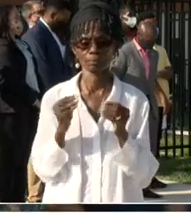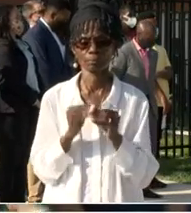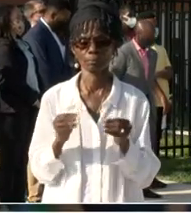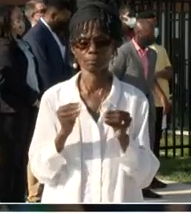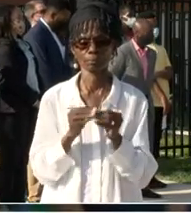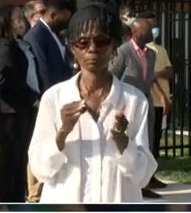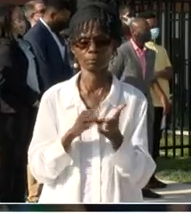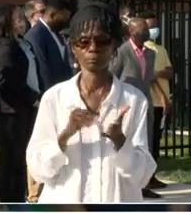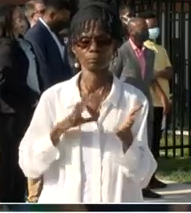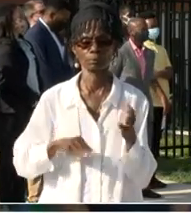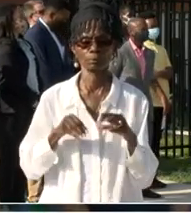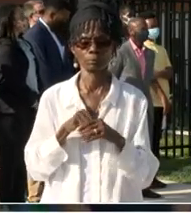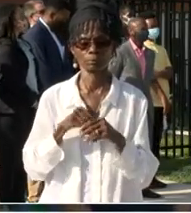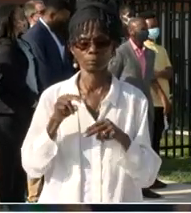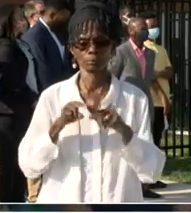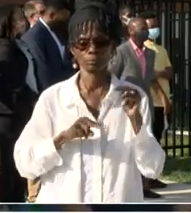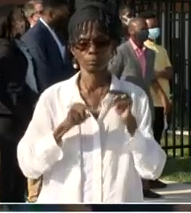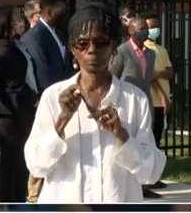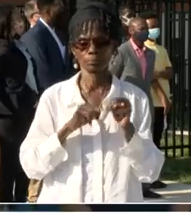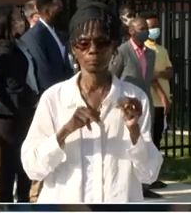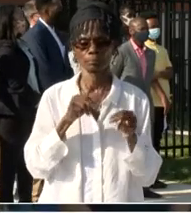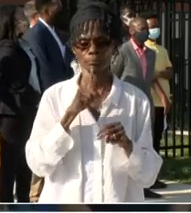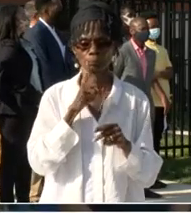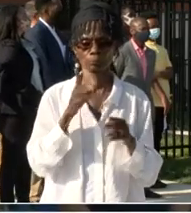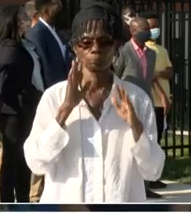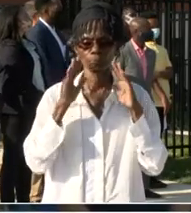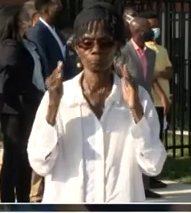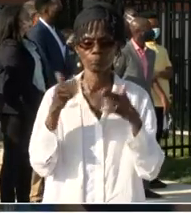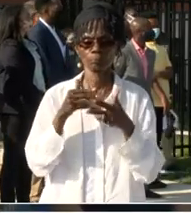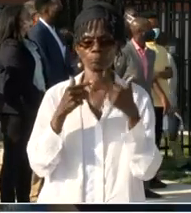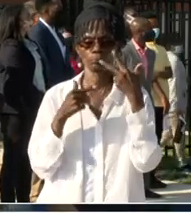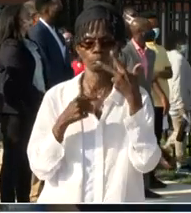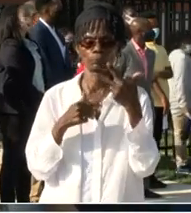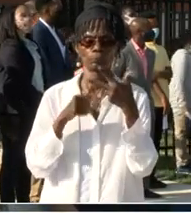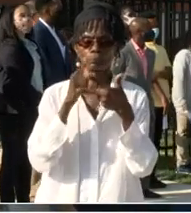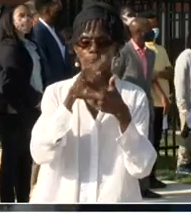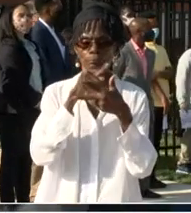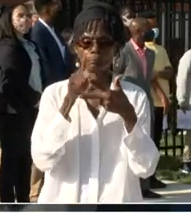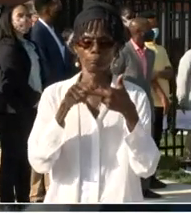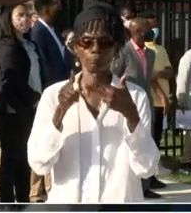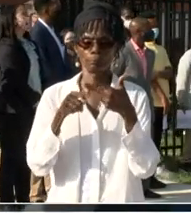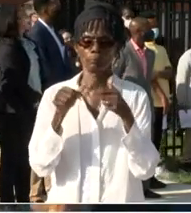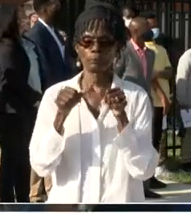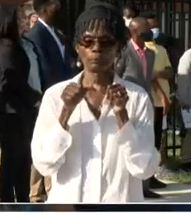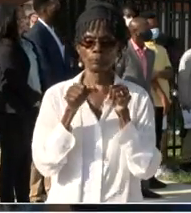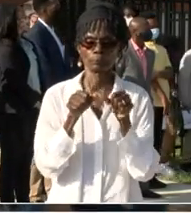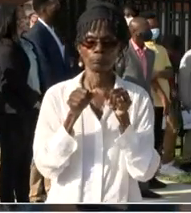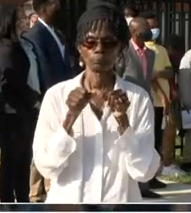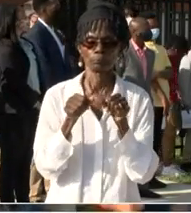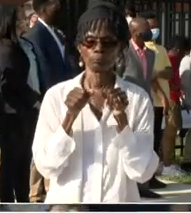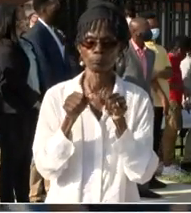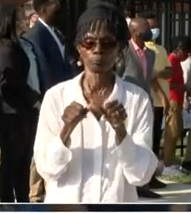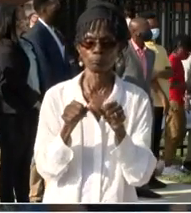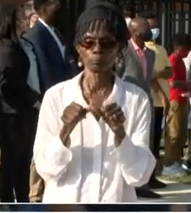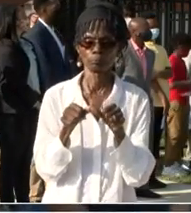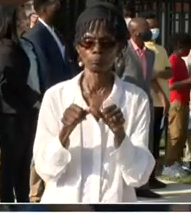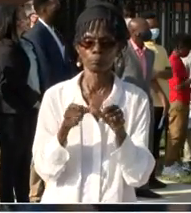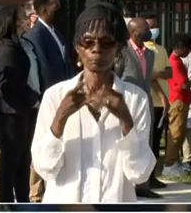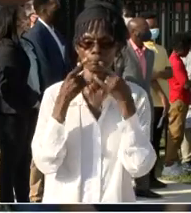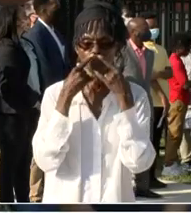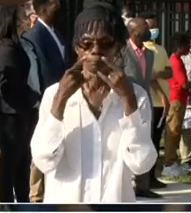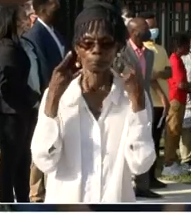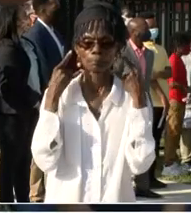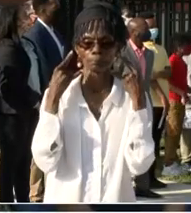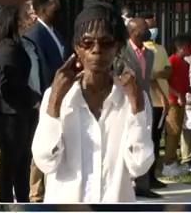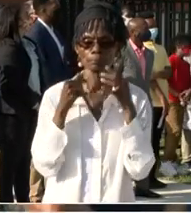3 pillars to the work that we are implementing this year, and that is continuing our prevention work, universal masking, the updates to our